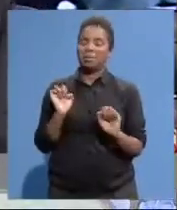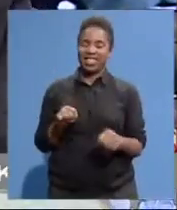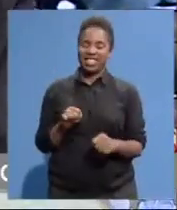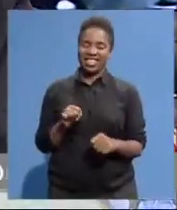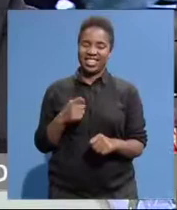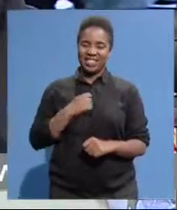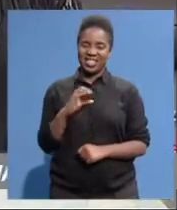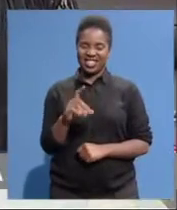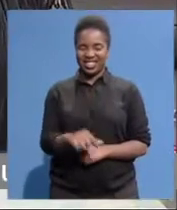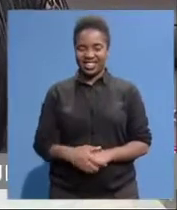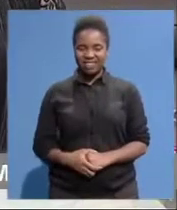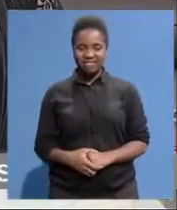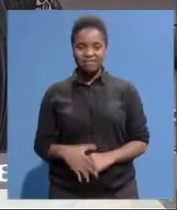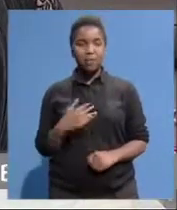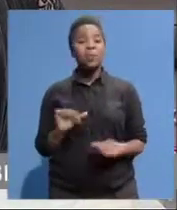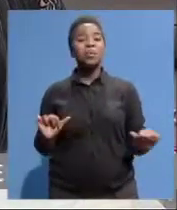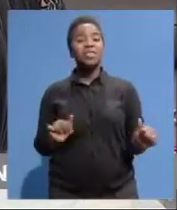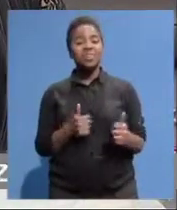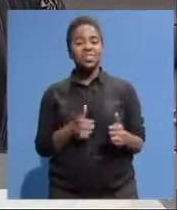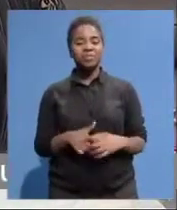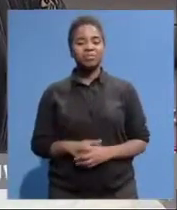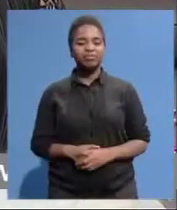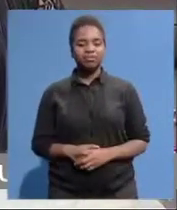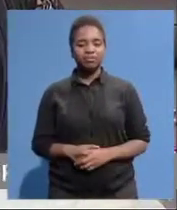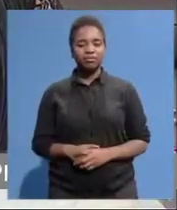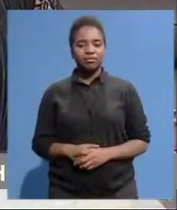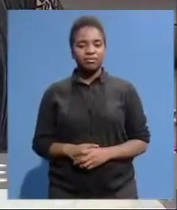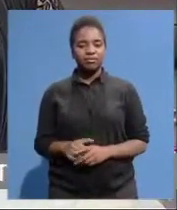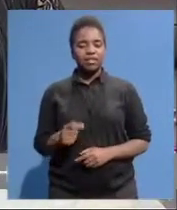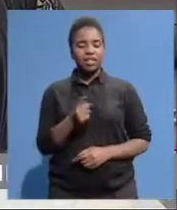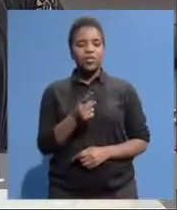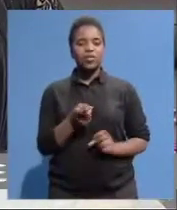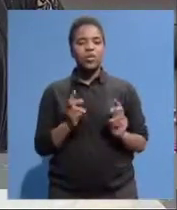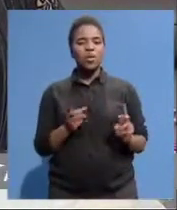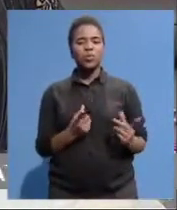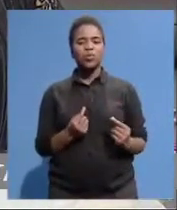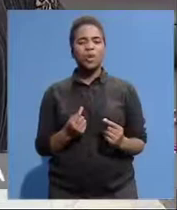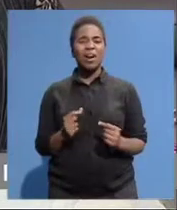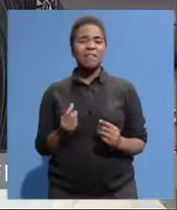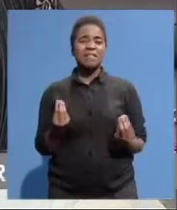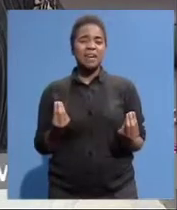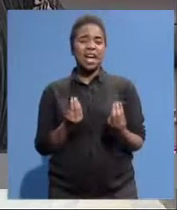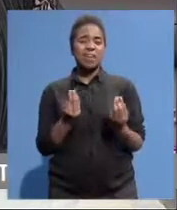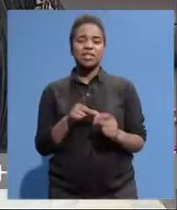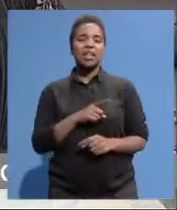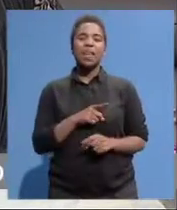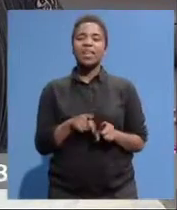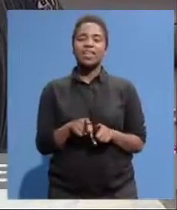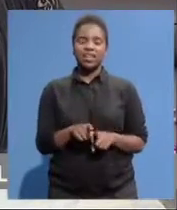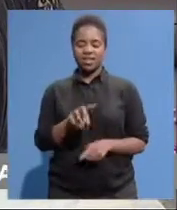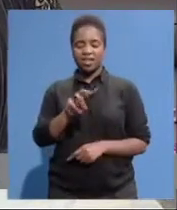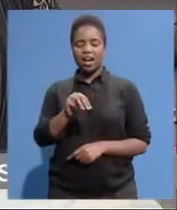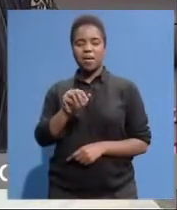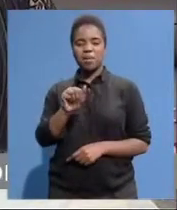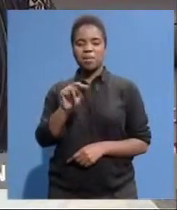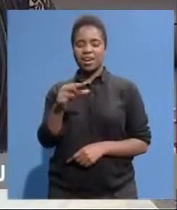would. Which is great. I mean, you do cover versions of great icons like Omire Makeba. How do you